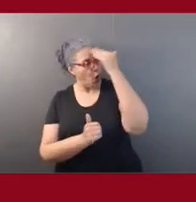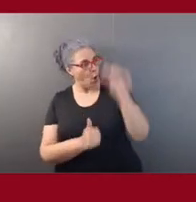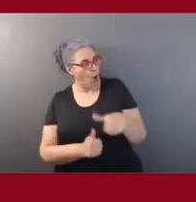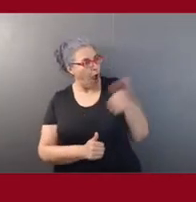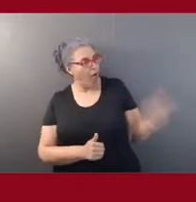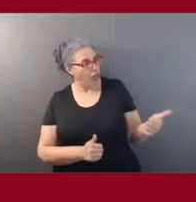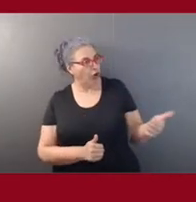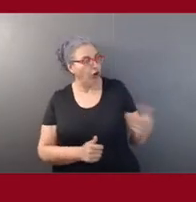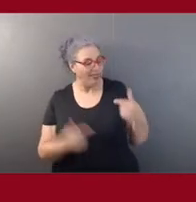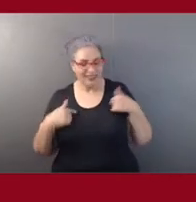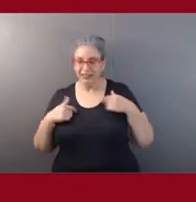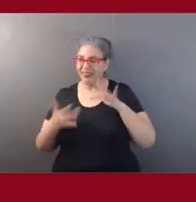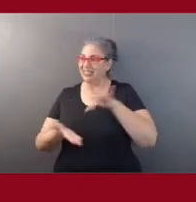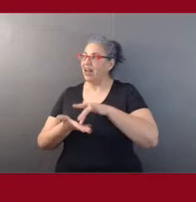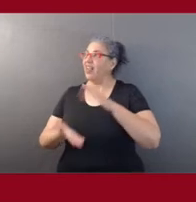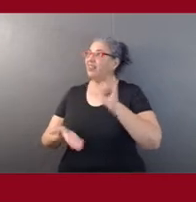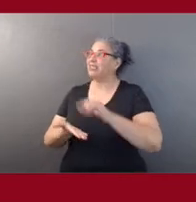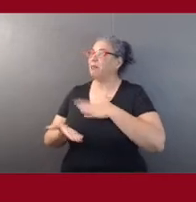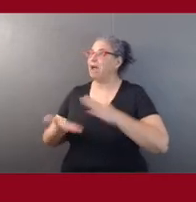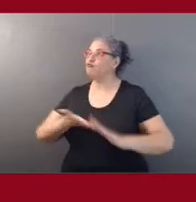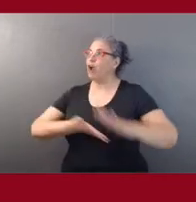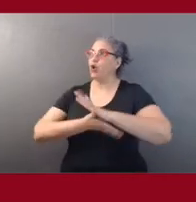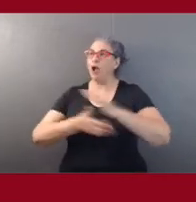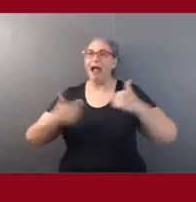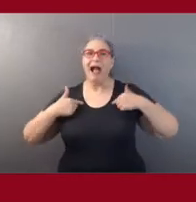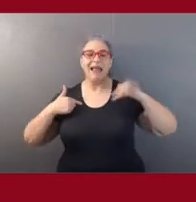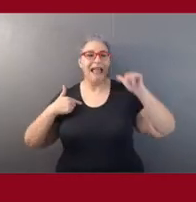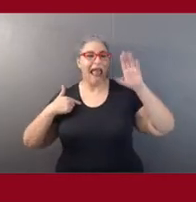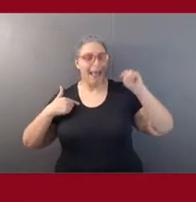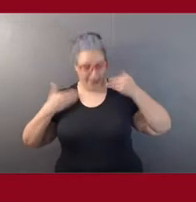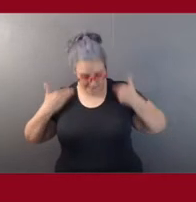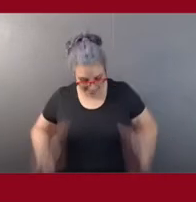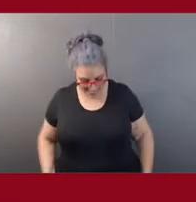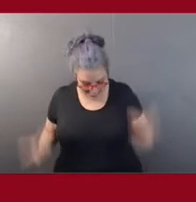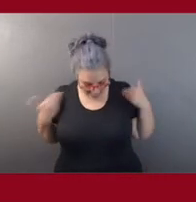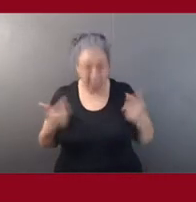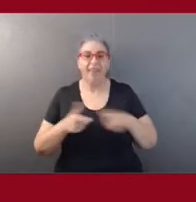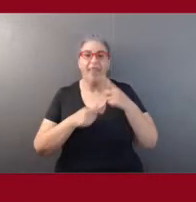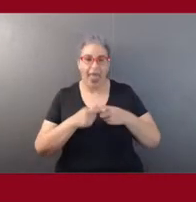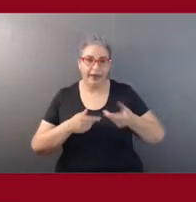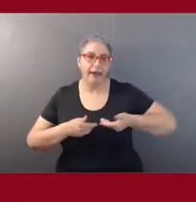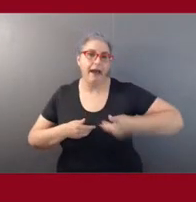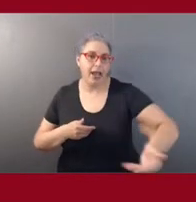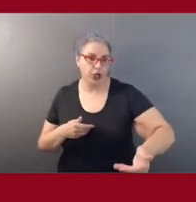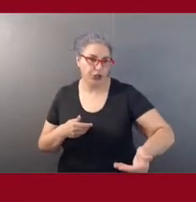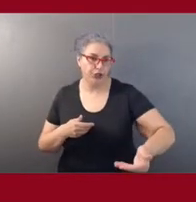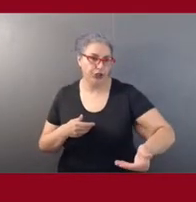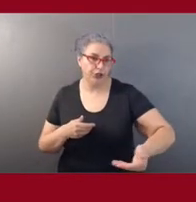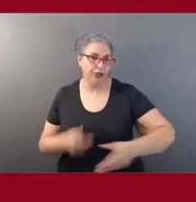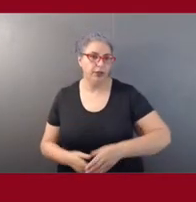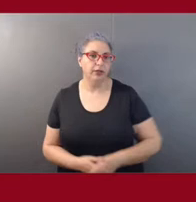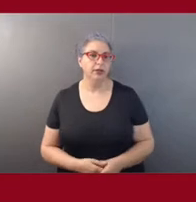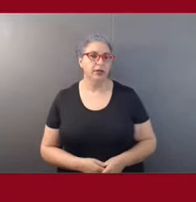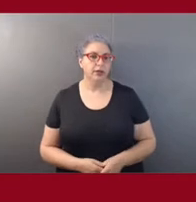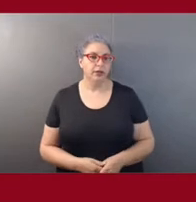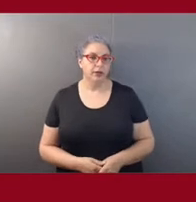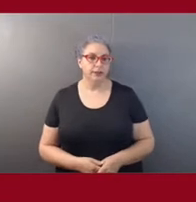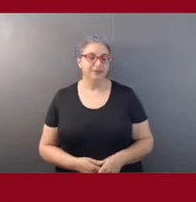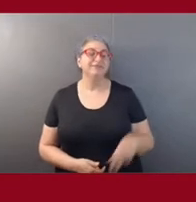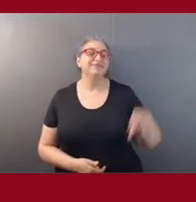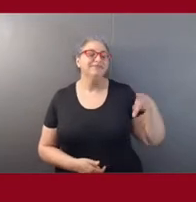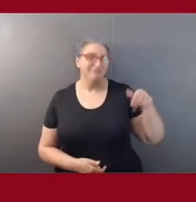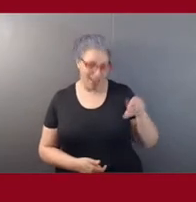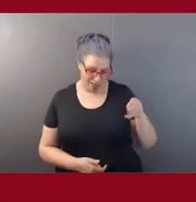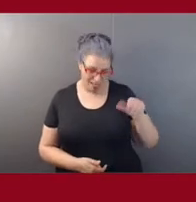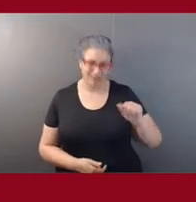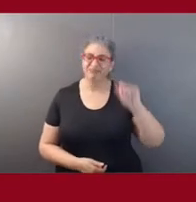this addendum that you'll get to or a nice to have. Yeah, I think we all, like, playing on both of